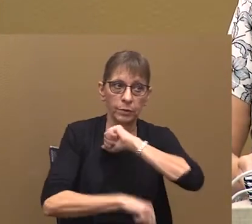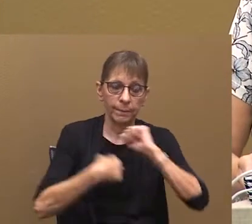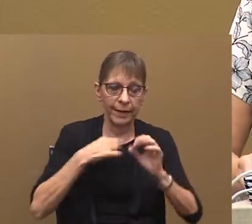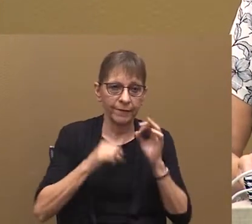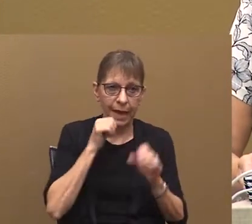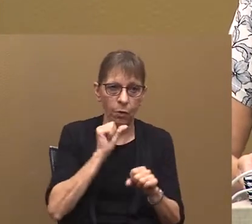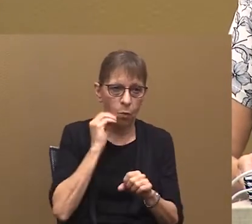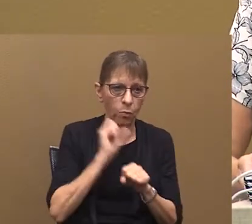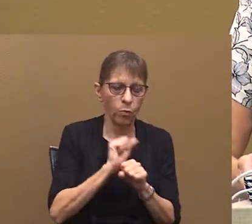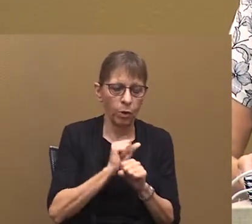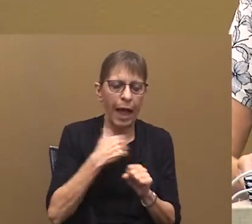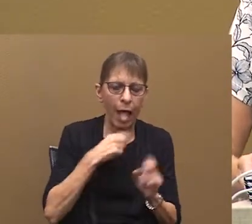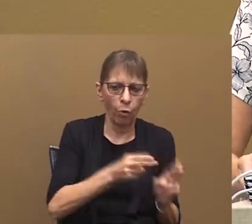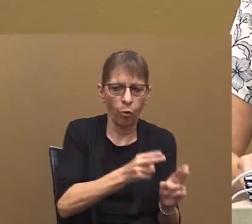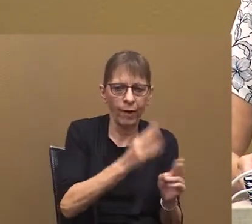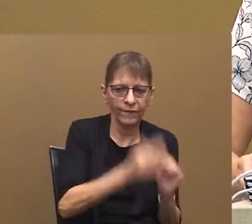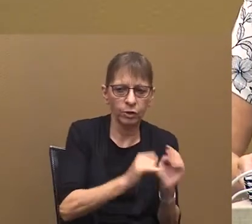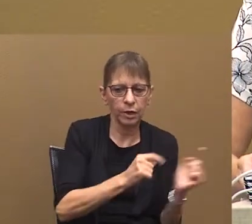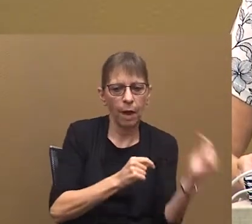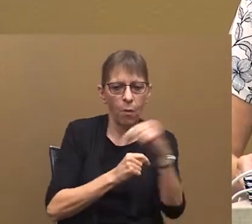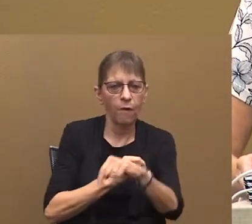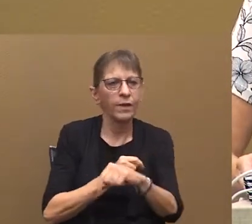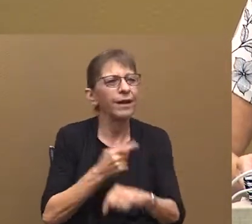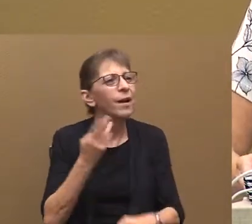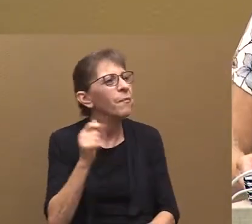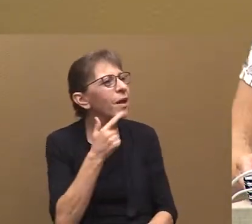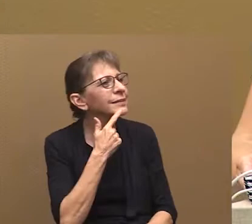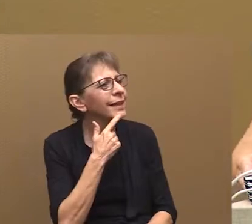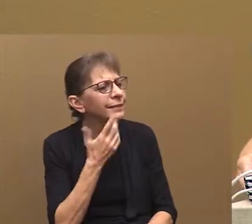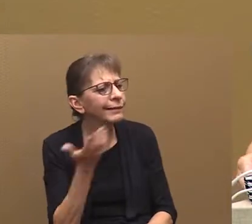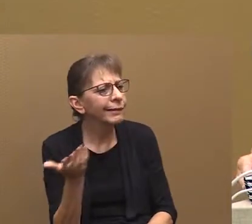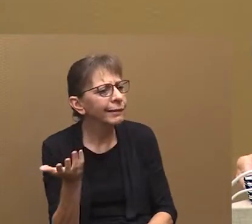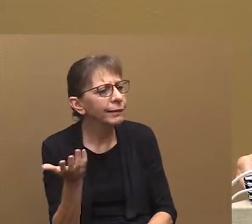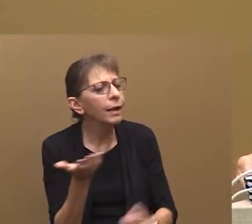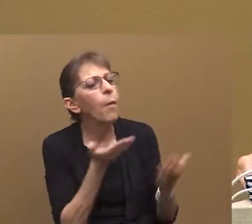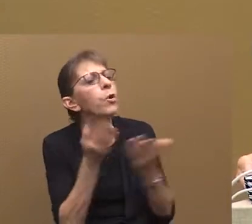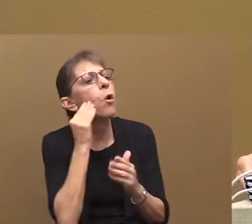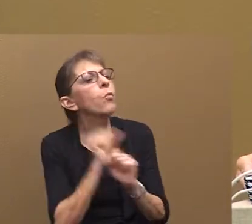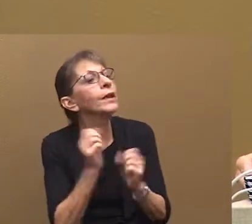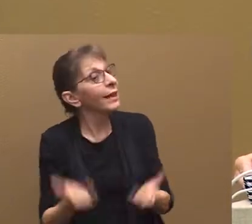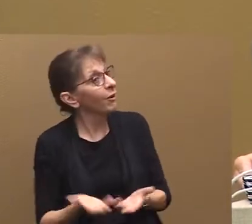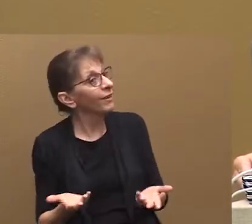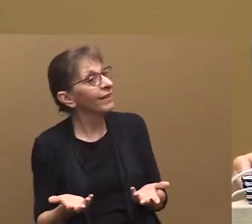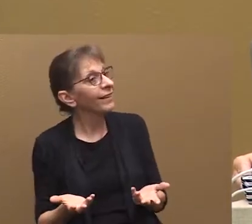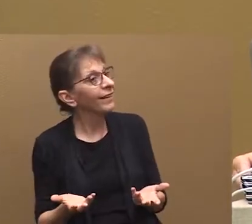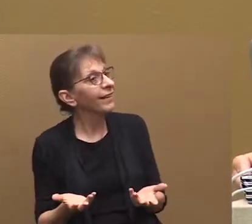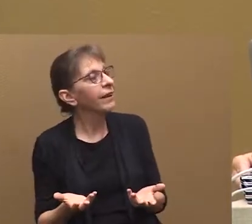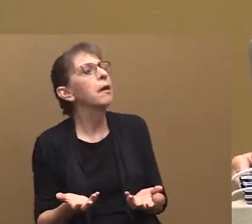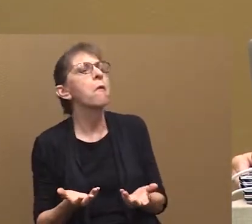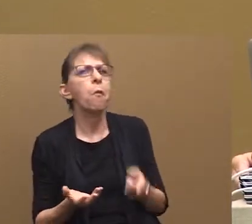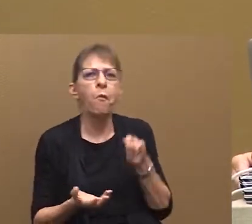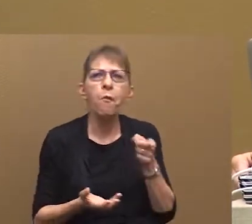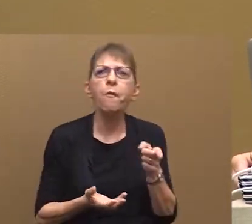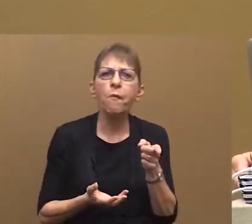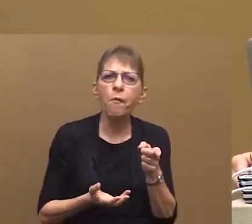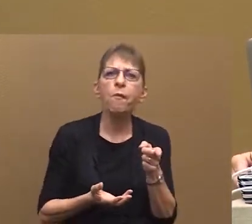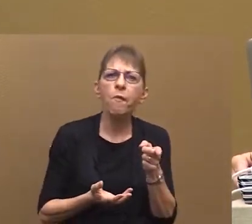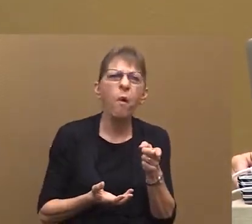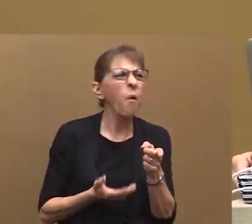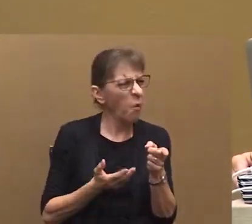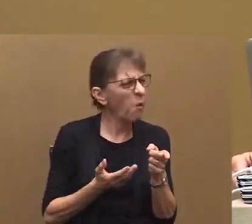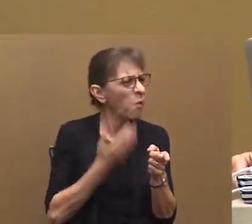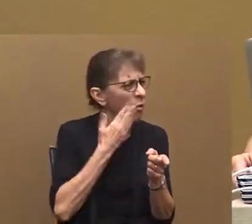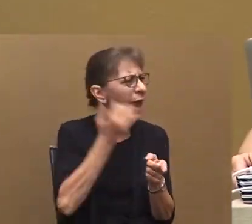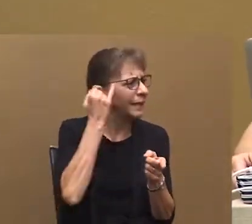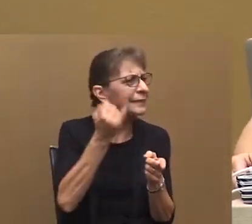my homework. I'll just hurry up and come over. And Paul says, well, bring your homework here. And so the friend says, you